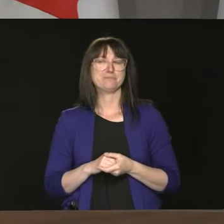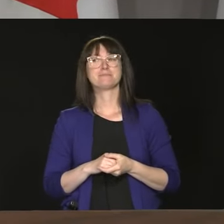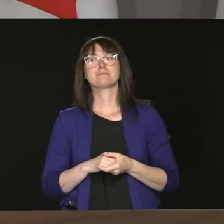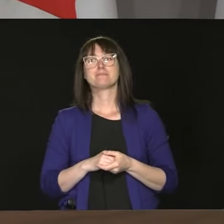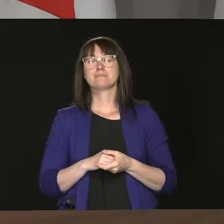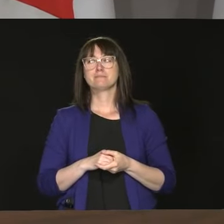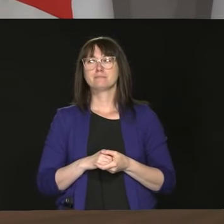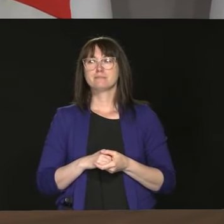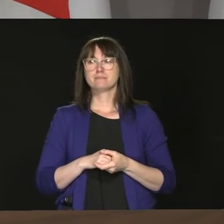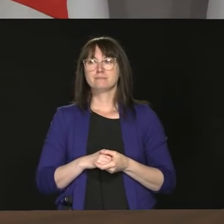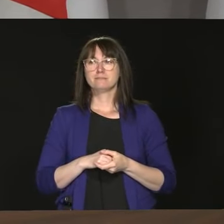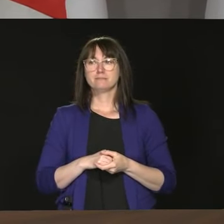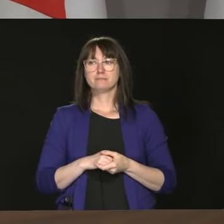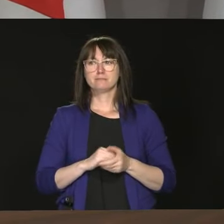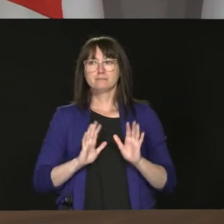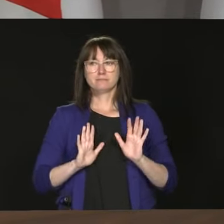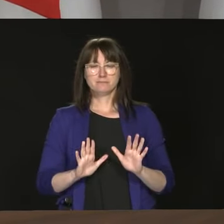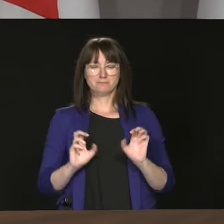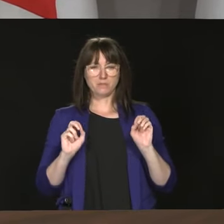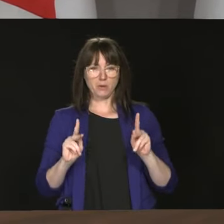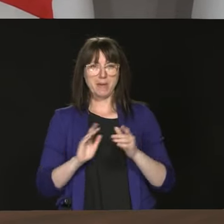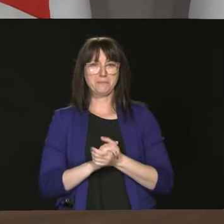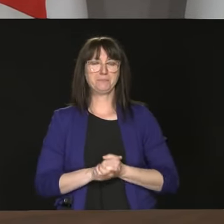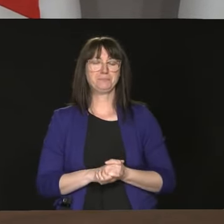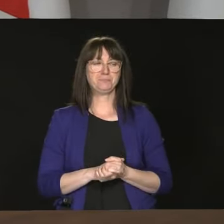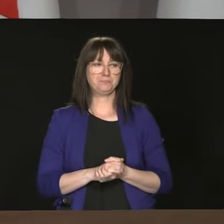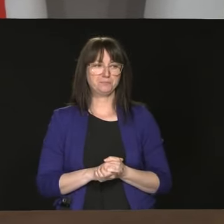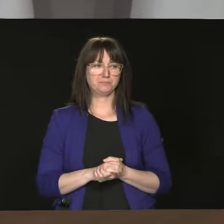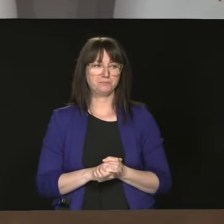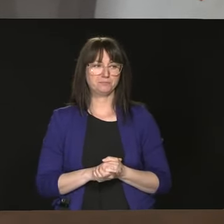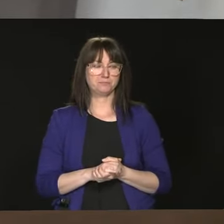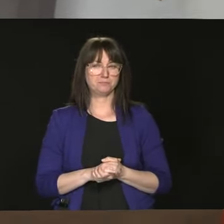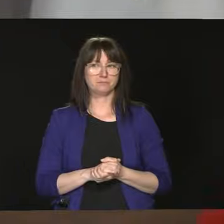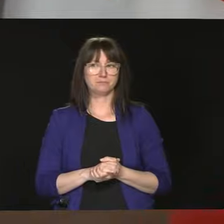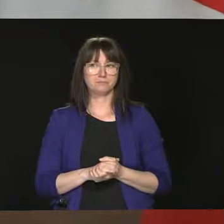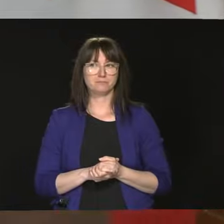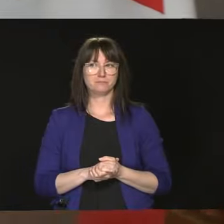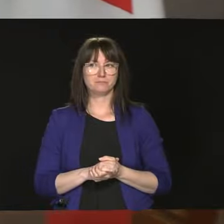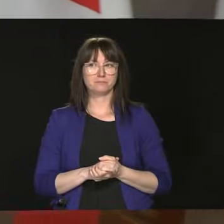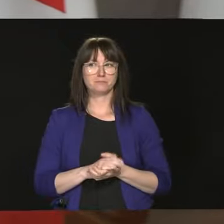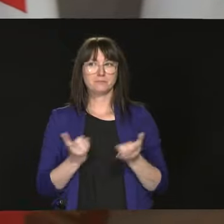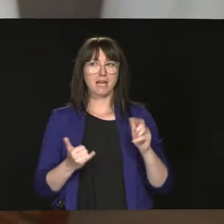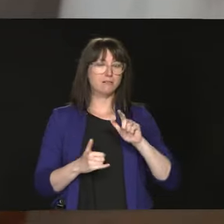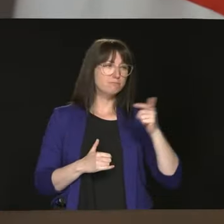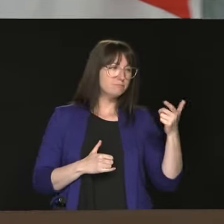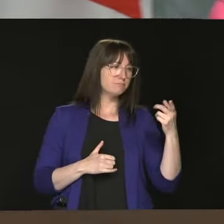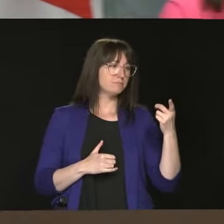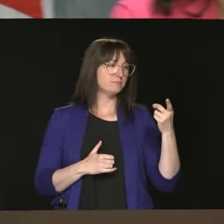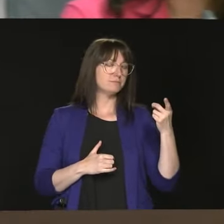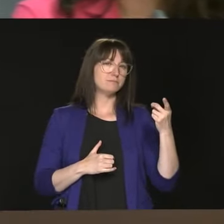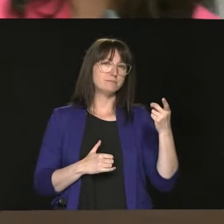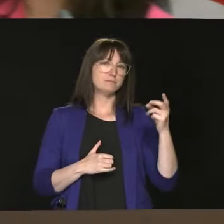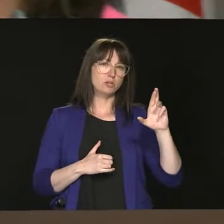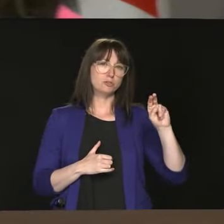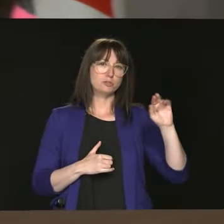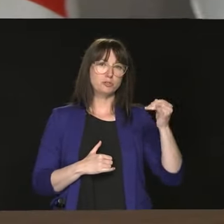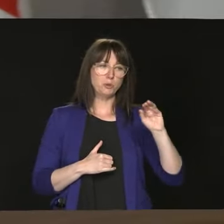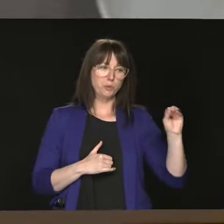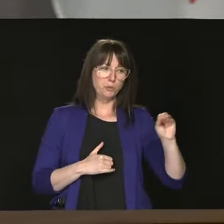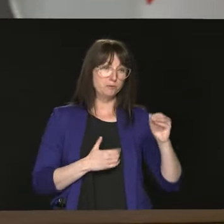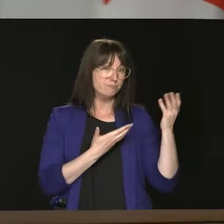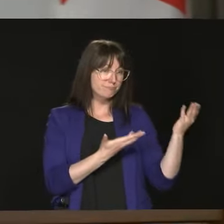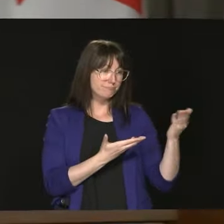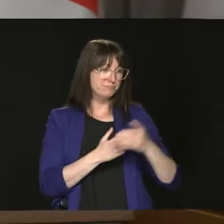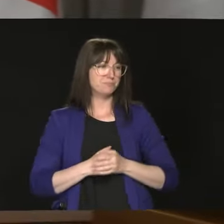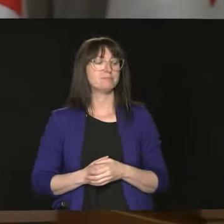Okay, maintenant je donne la parole à Dr. Howard New. And now over to Dr. Howard New. Merci. Bonjour. Go ahead, Howard. Tout d'abord, voici les